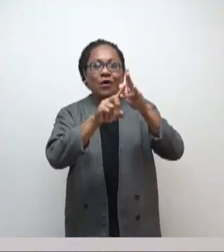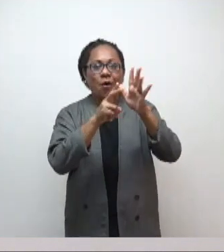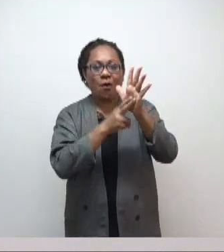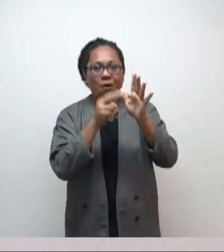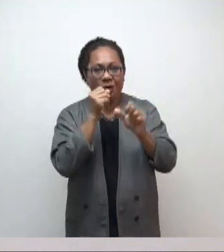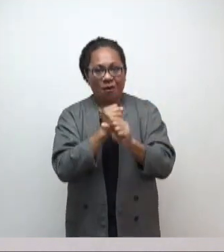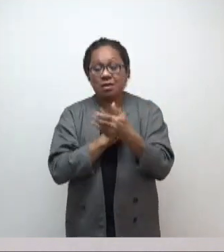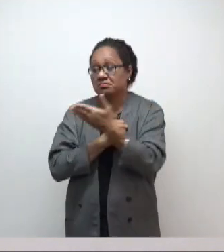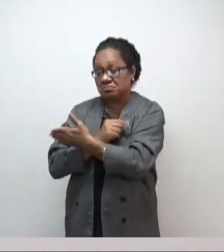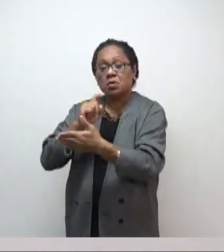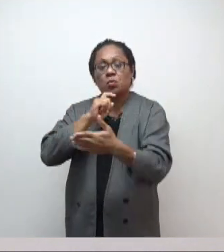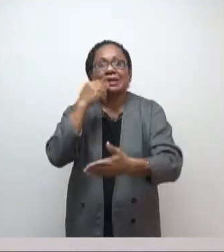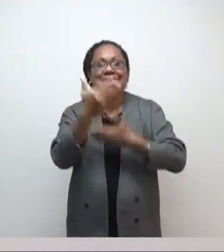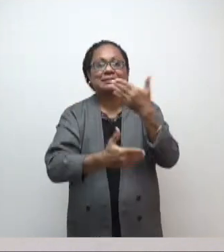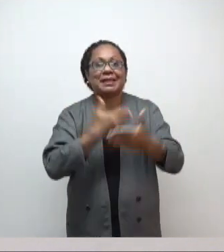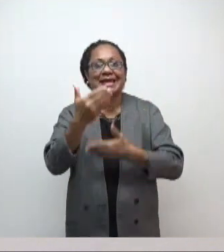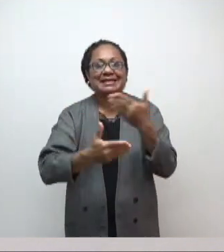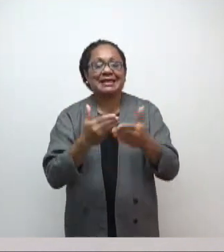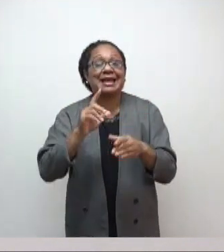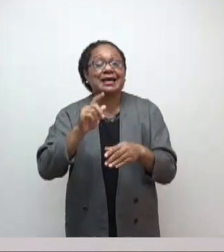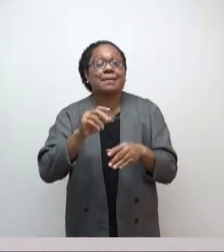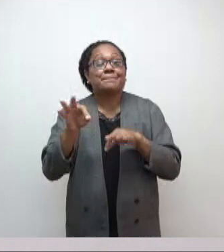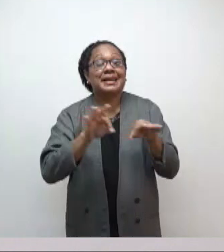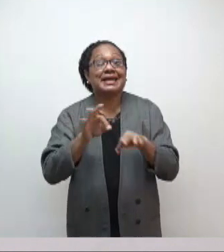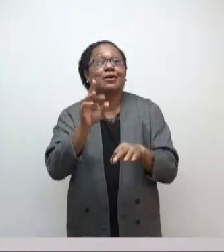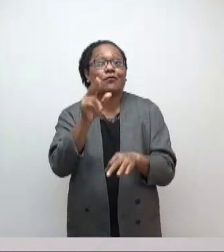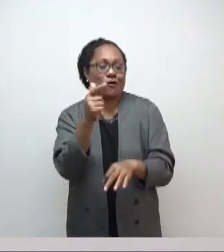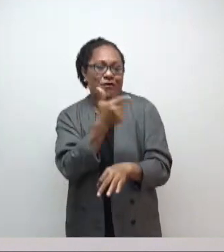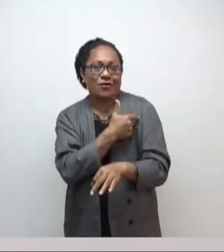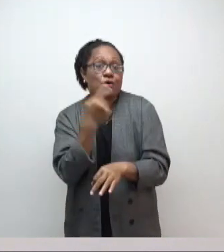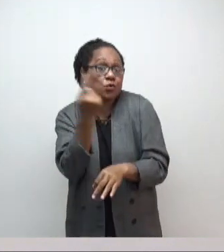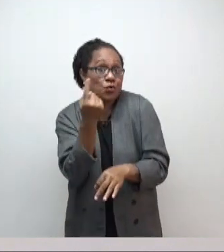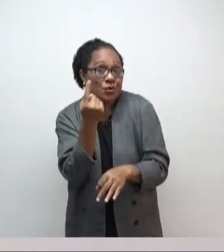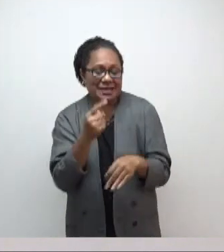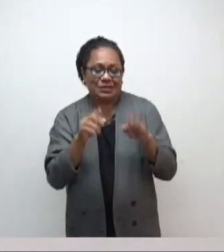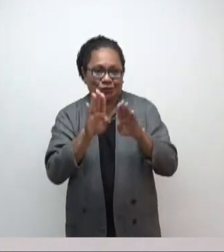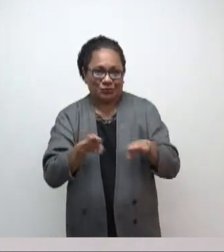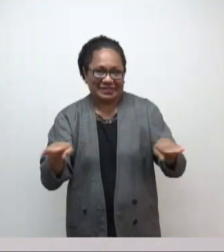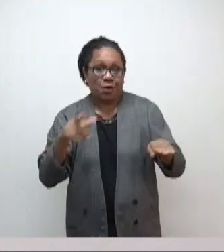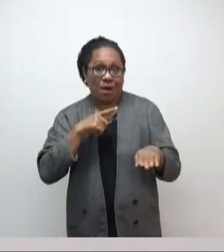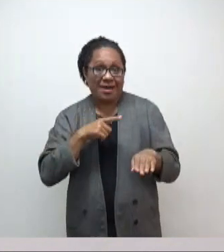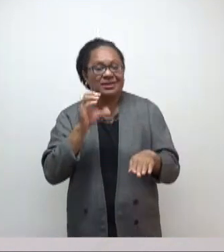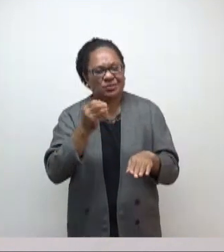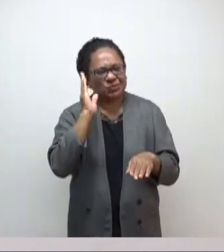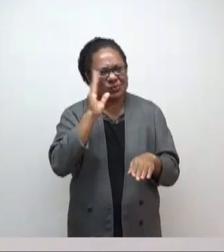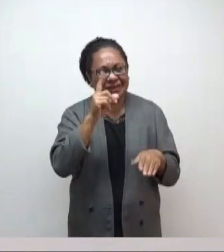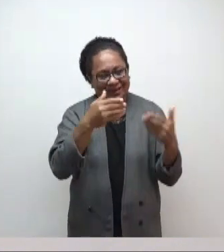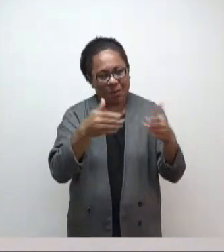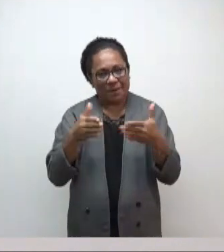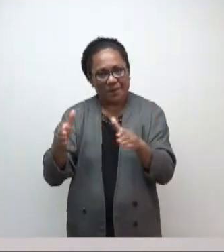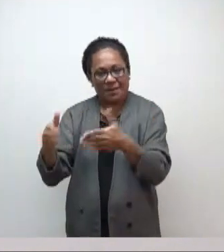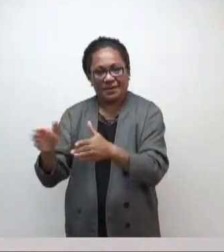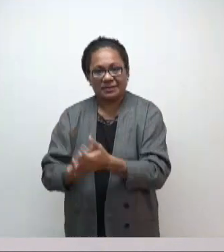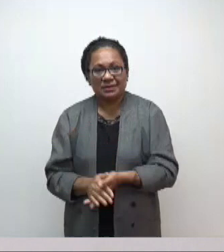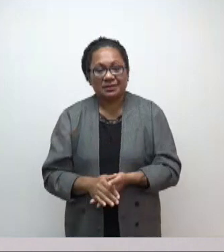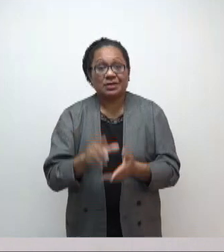of our vaccine rollout supports our plan to get our students back into classrooms. And of course, we also have the Permanent